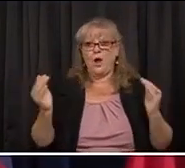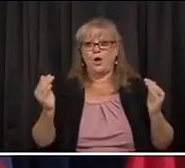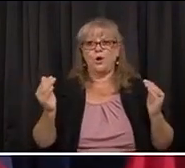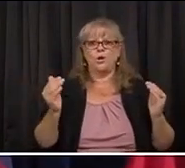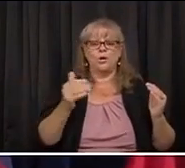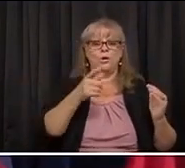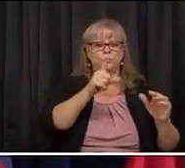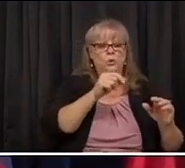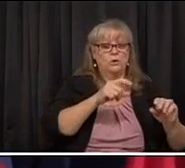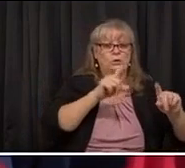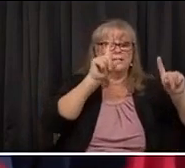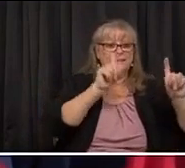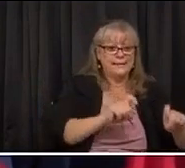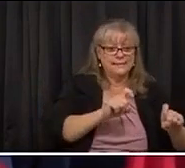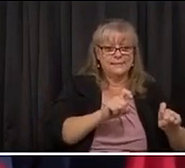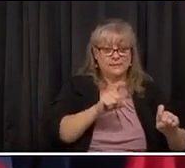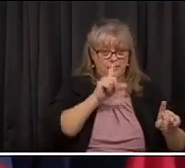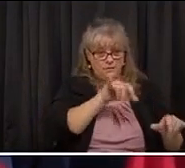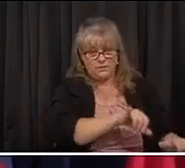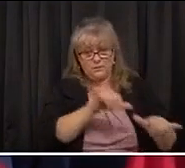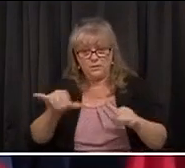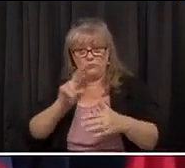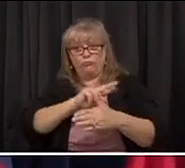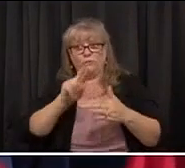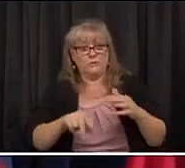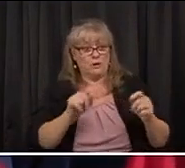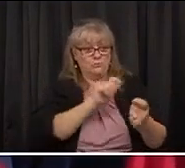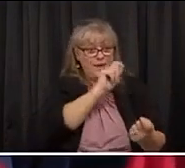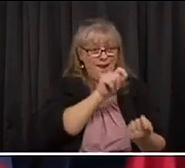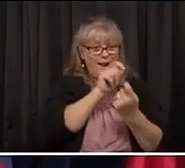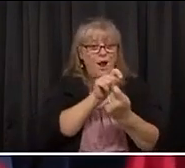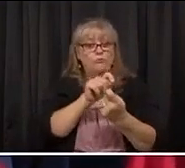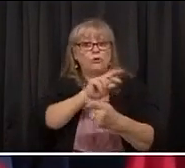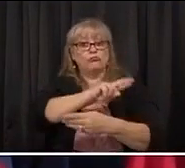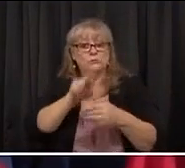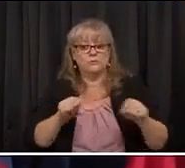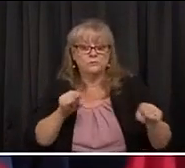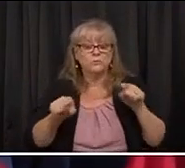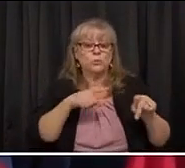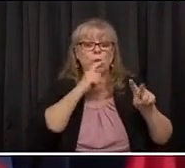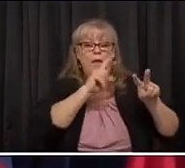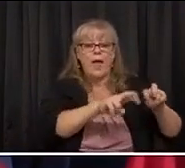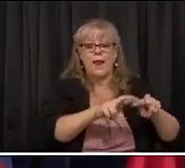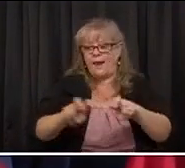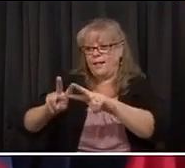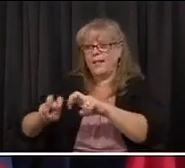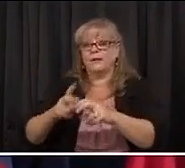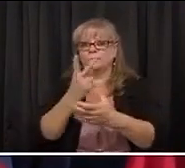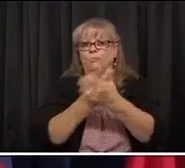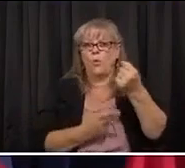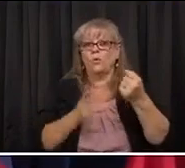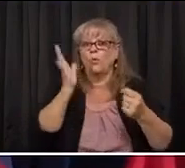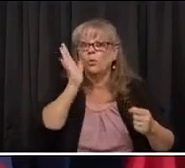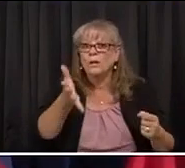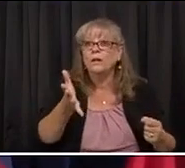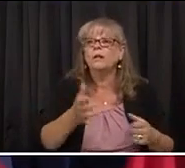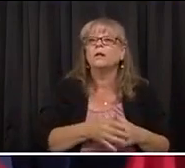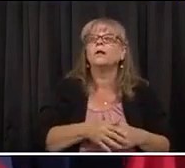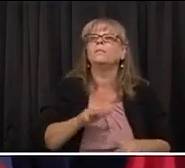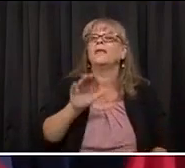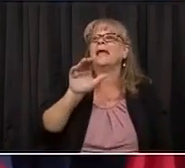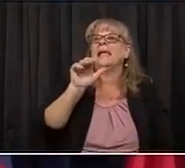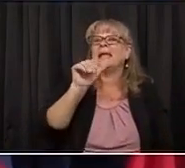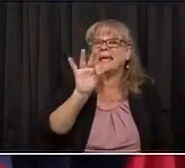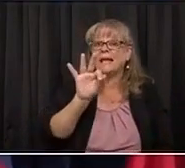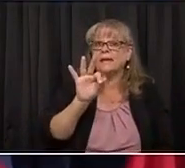same or similar accuracy to the other one. Frankly, even if it's a little less, it will still be deployed. We use, for instance, the Abbott